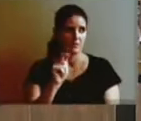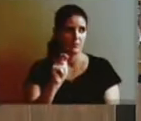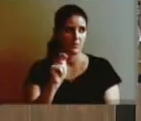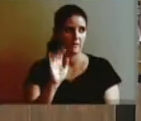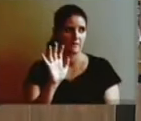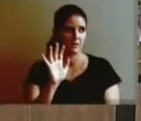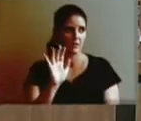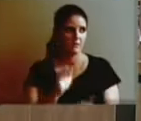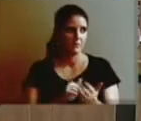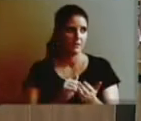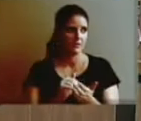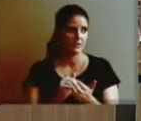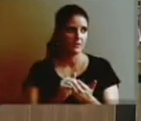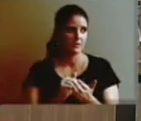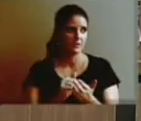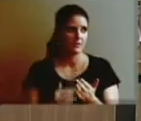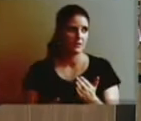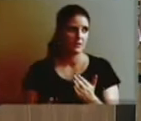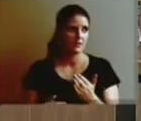its way back into the core budget.